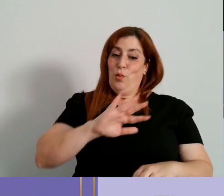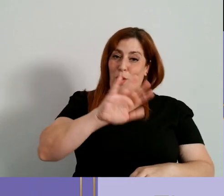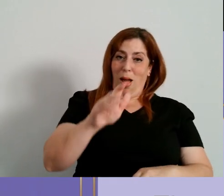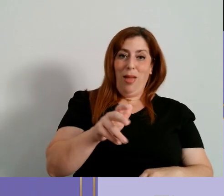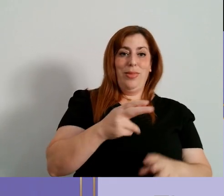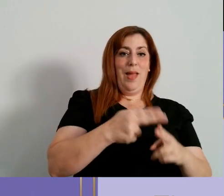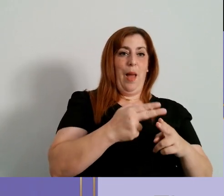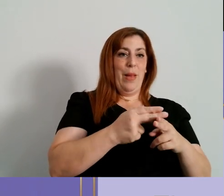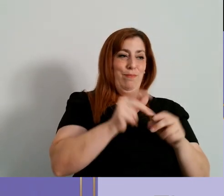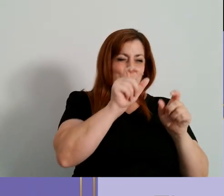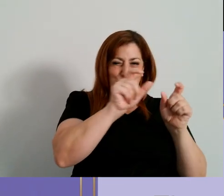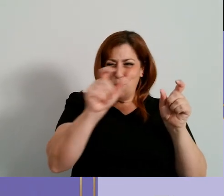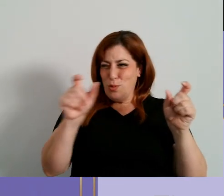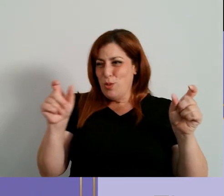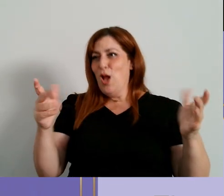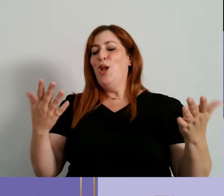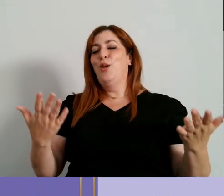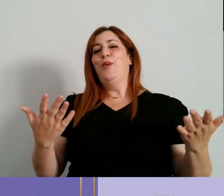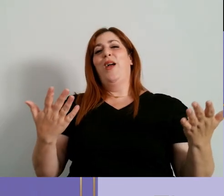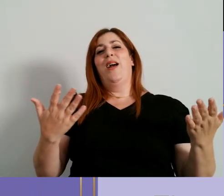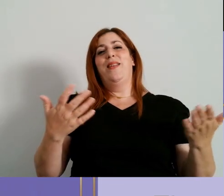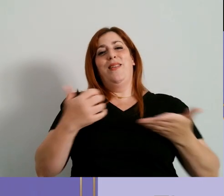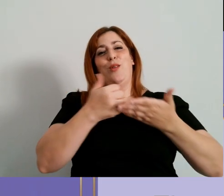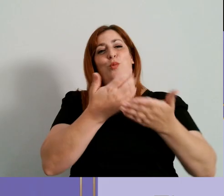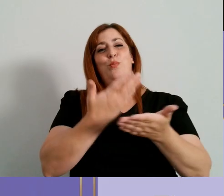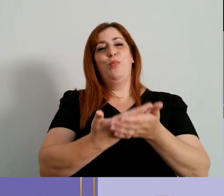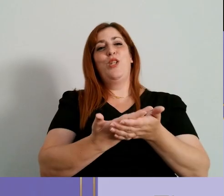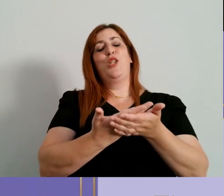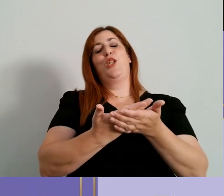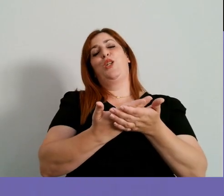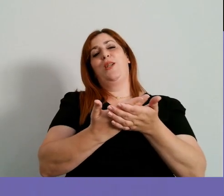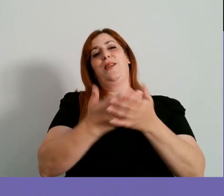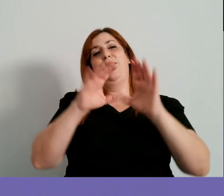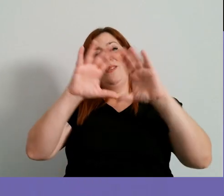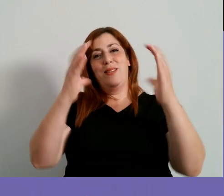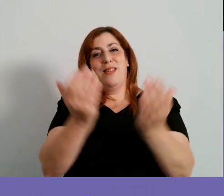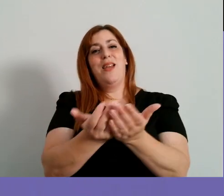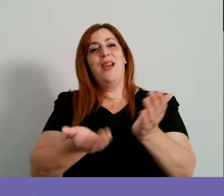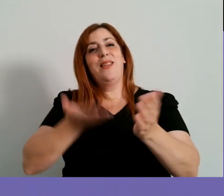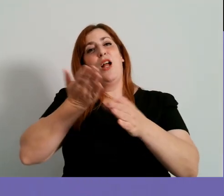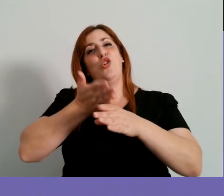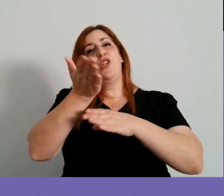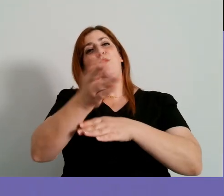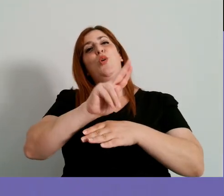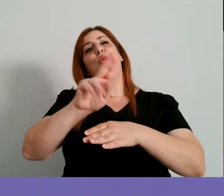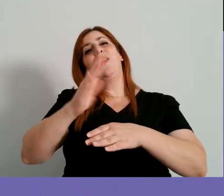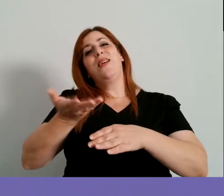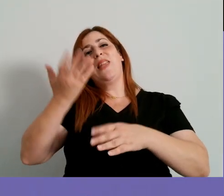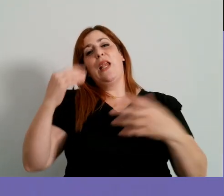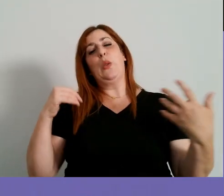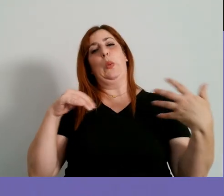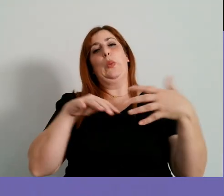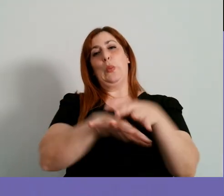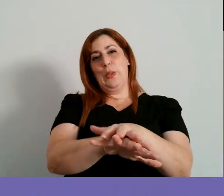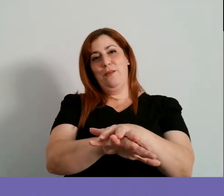bit, hopefully the world would be a bit more accessible and inclusive. So what can we do